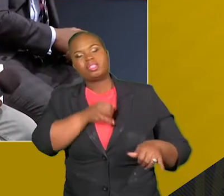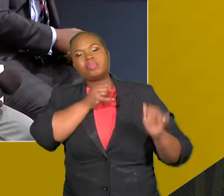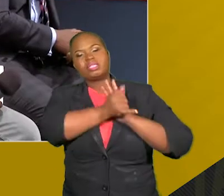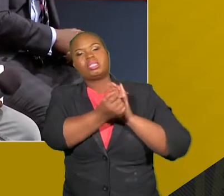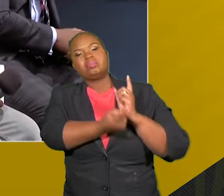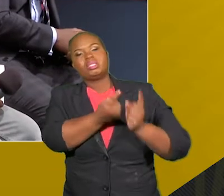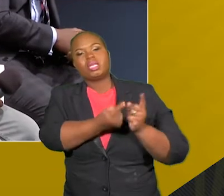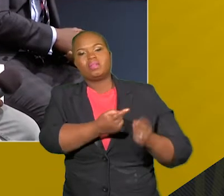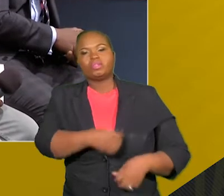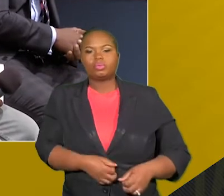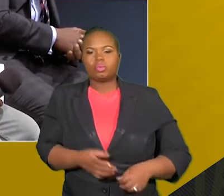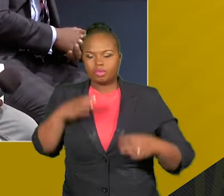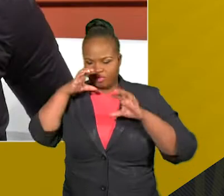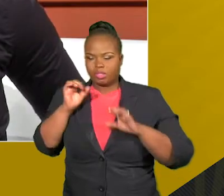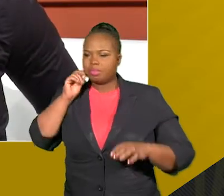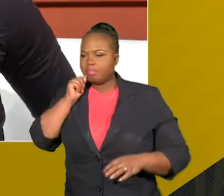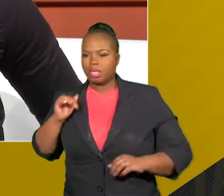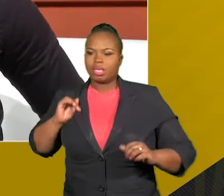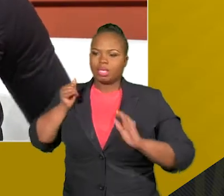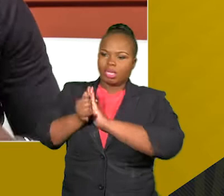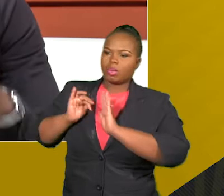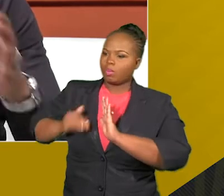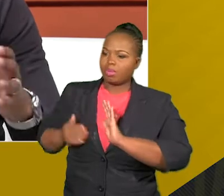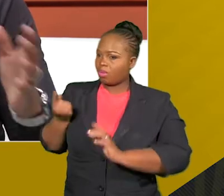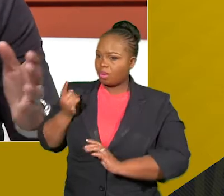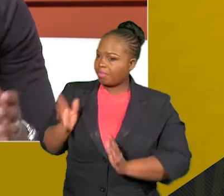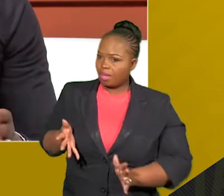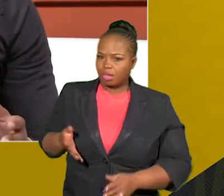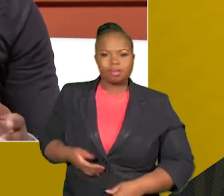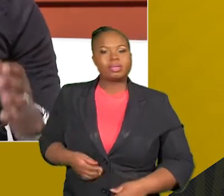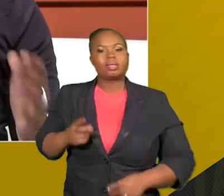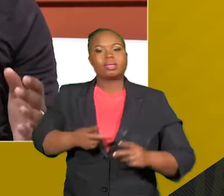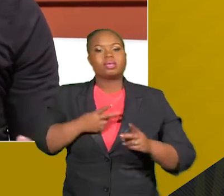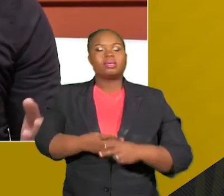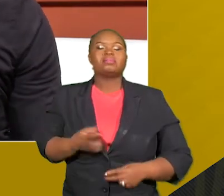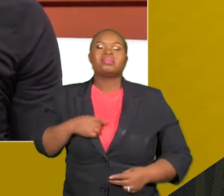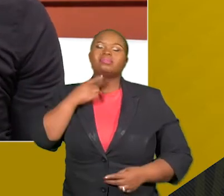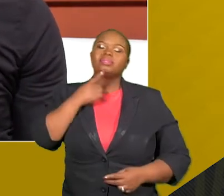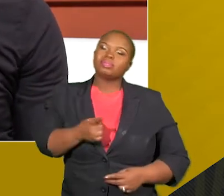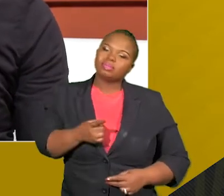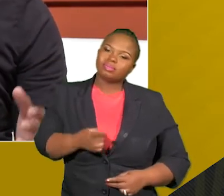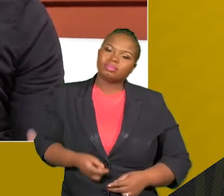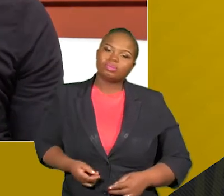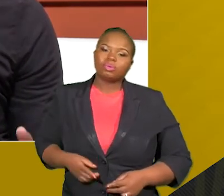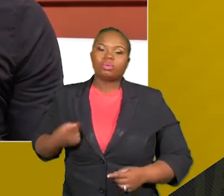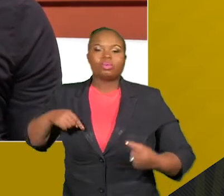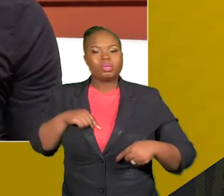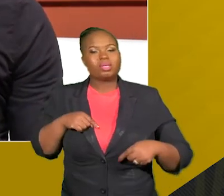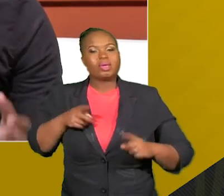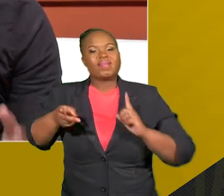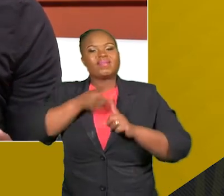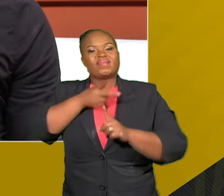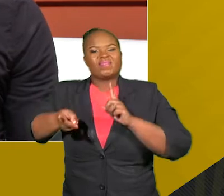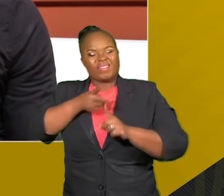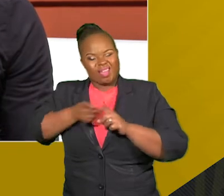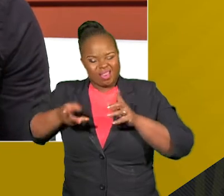we focus on men killing women. It is not that men kill women only. Men kill also. That's why I'm saying, again, we are a violent people. we